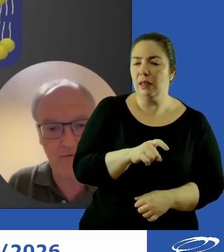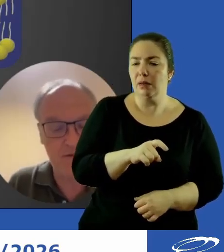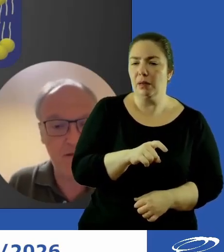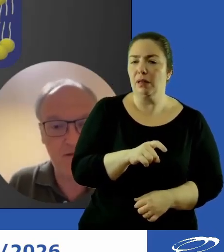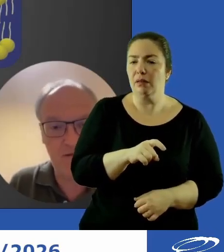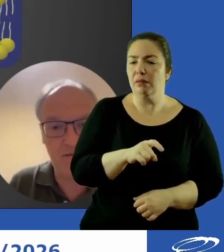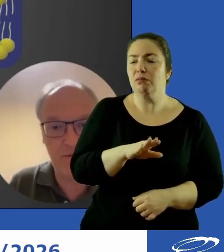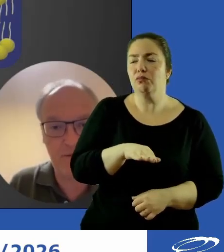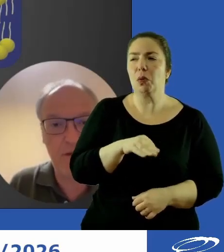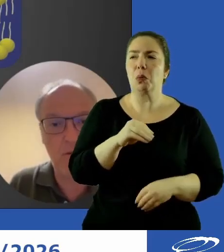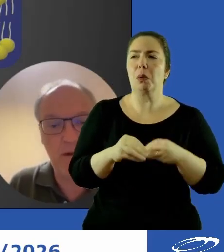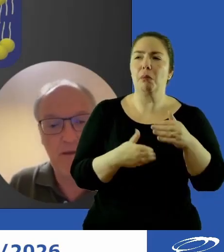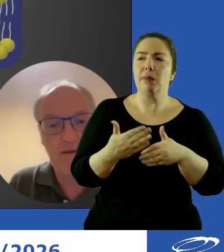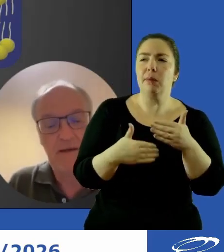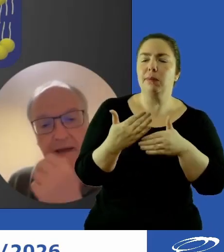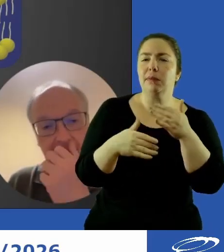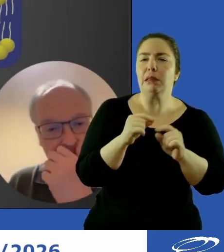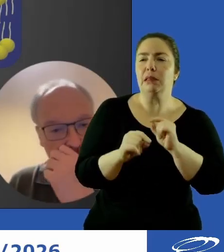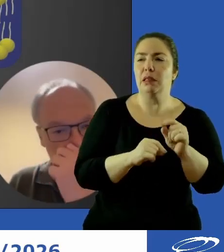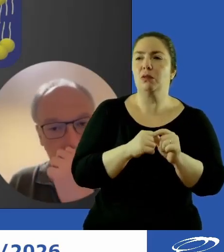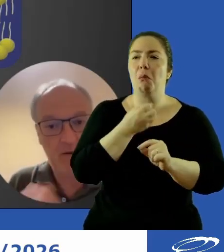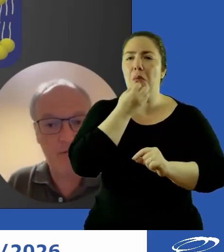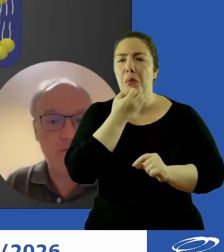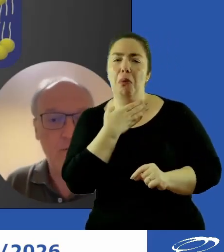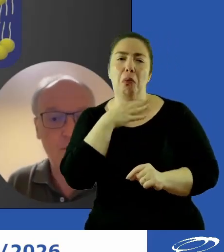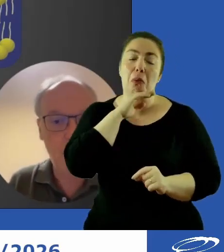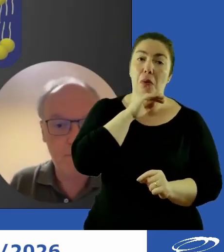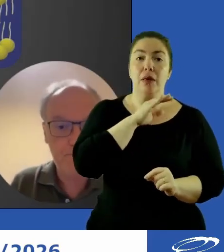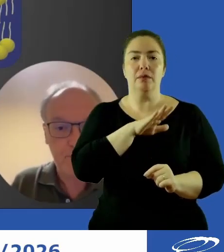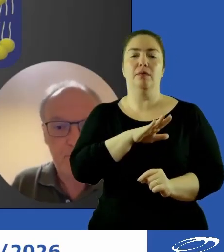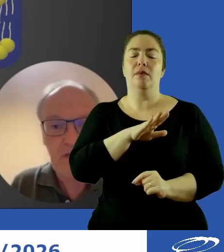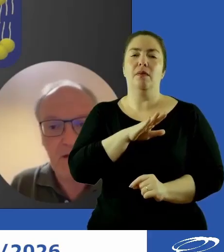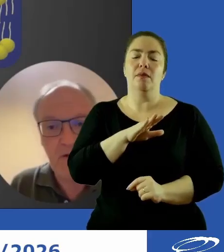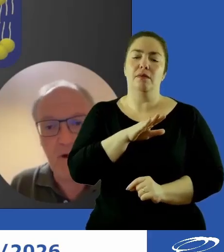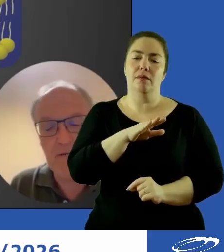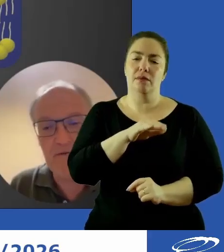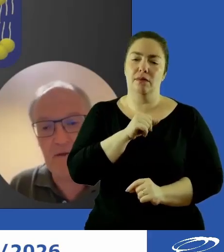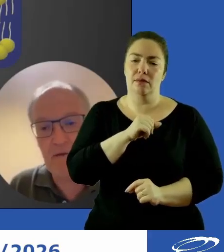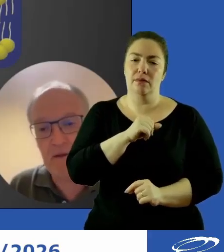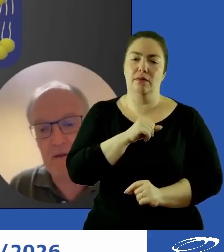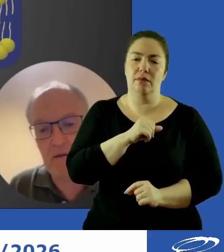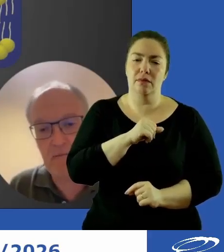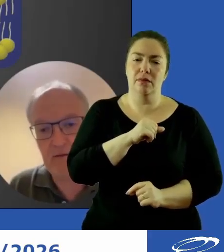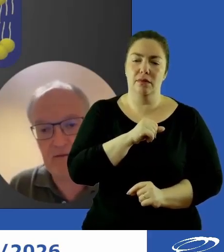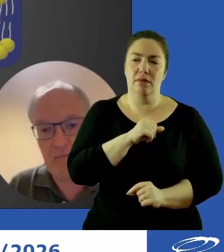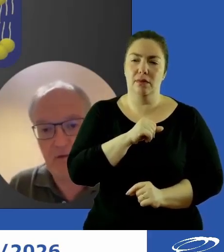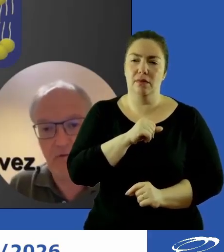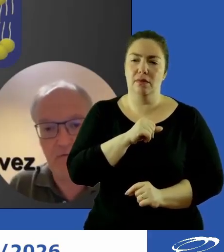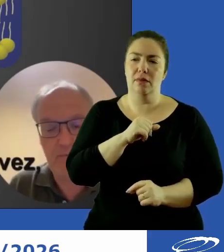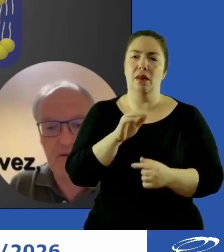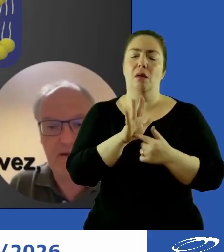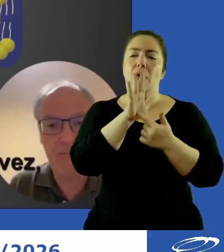of synthesis of the cell wall, and in order to do so, it requires the participation